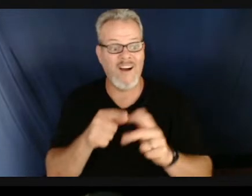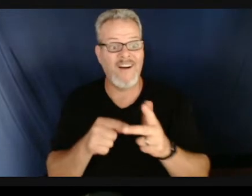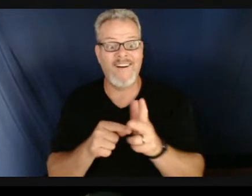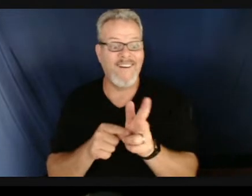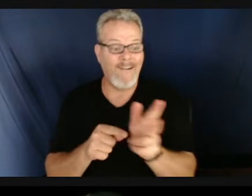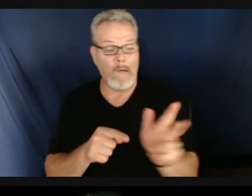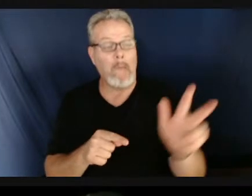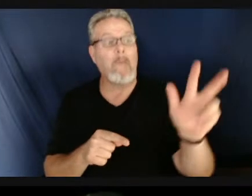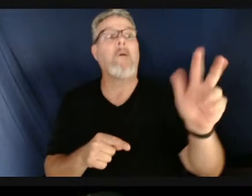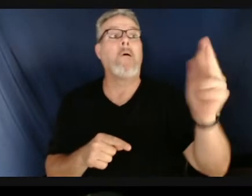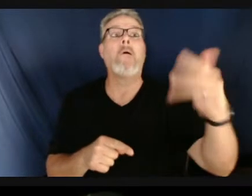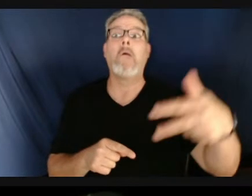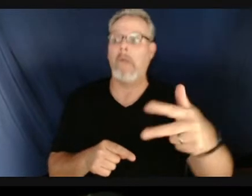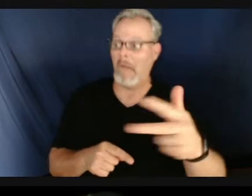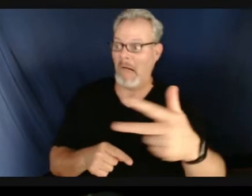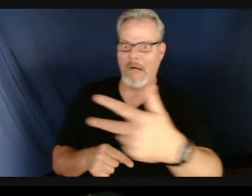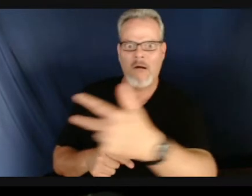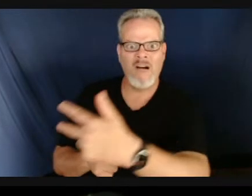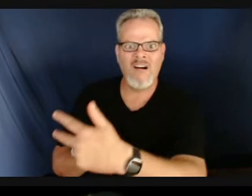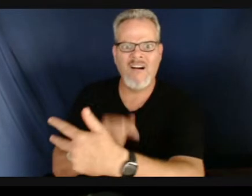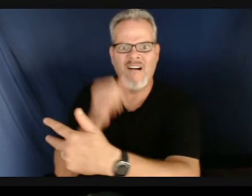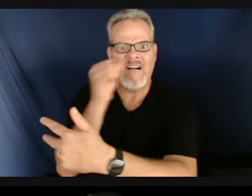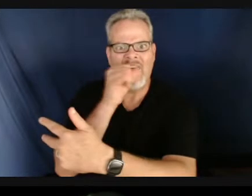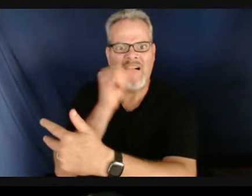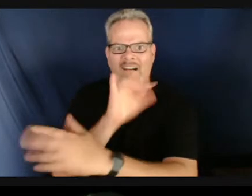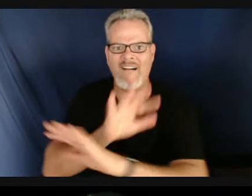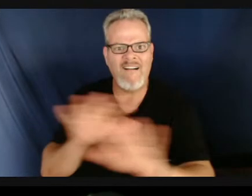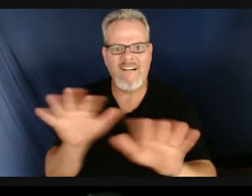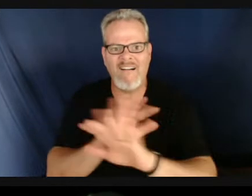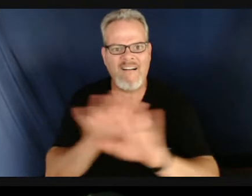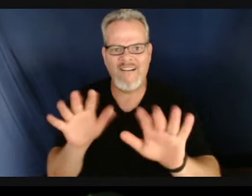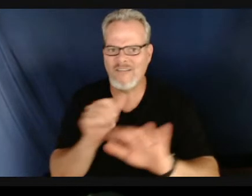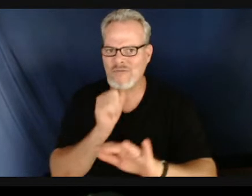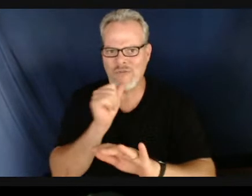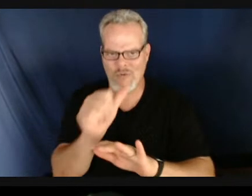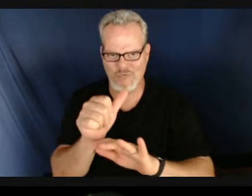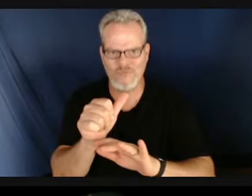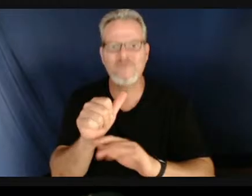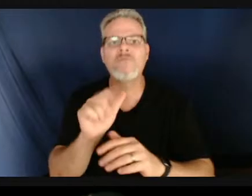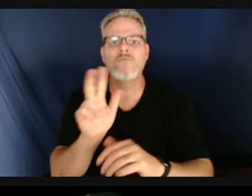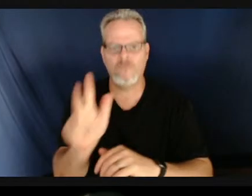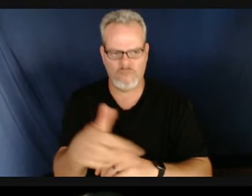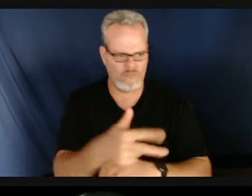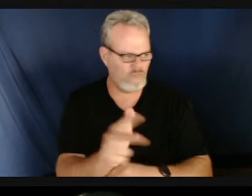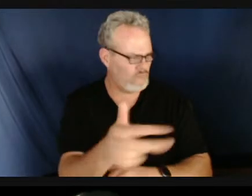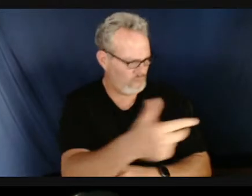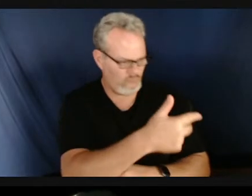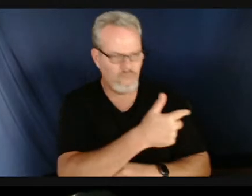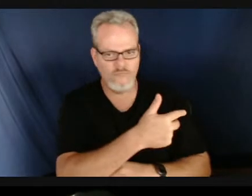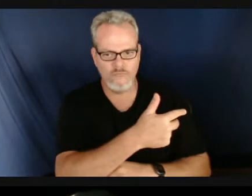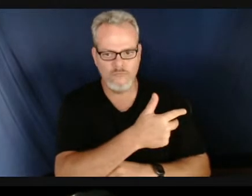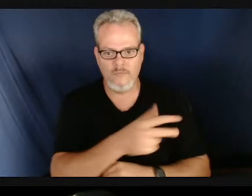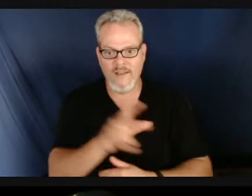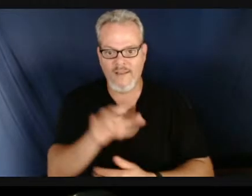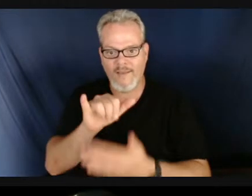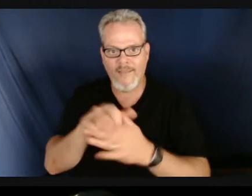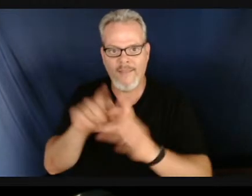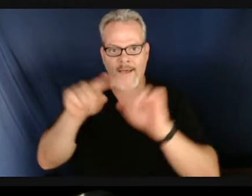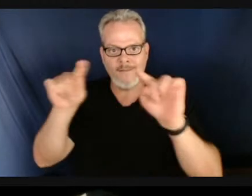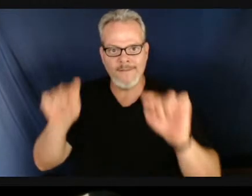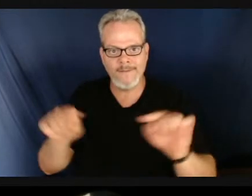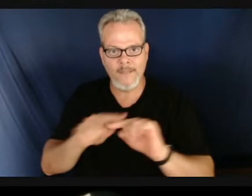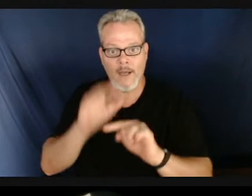here and go back out the main entrance. They're not going to let you do that. You're going to have to go around. Take a look. There's your sign you're looking for. If you're looking for